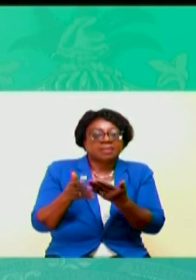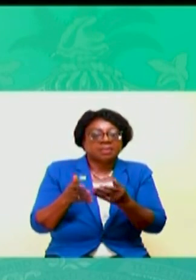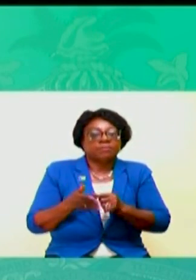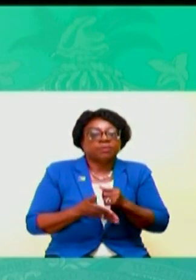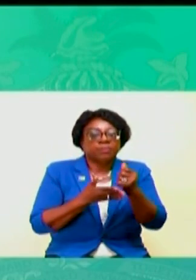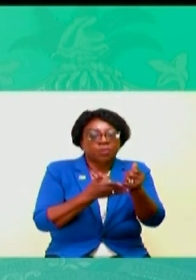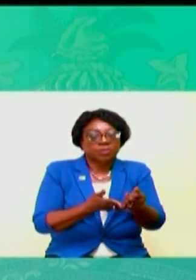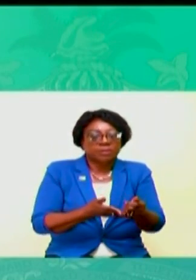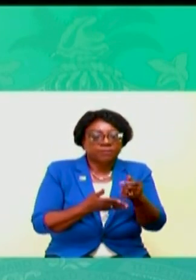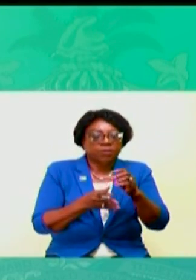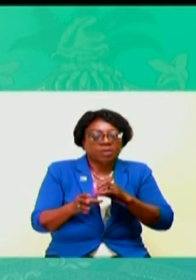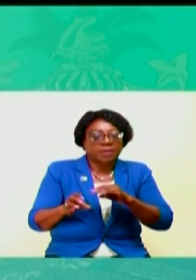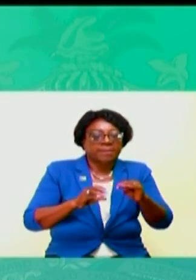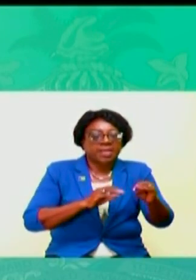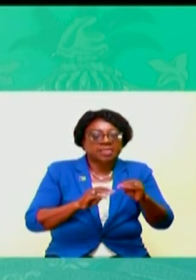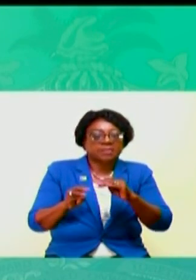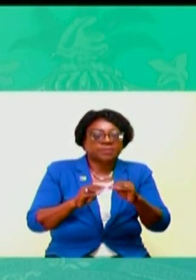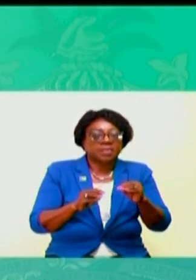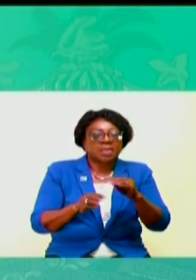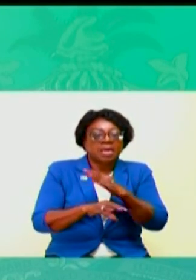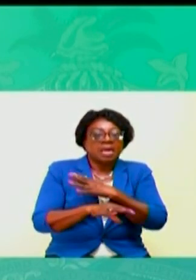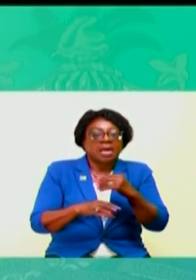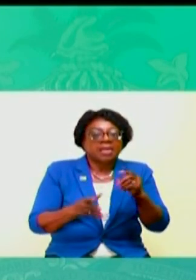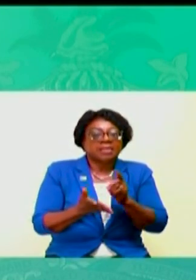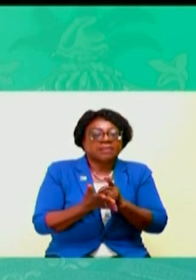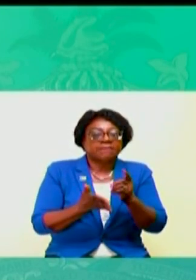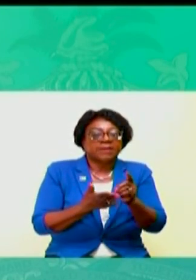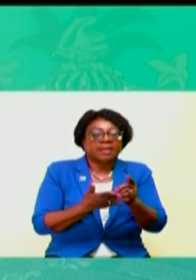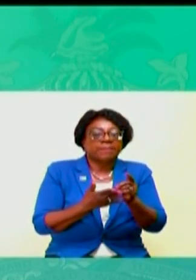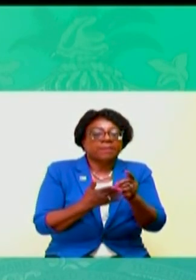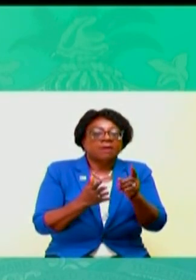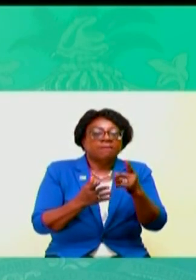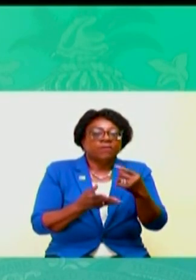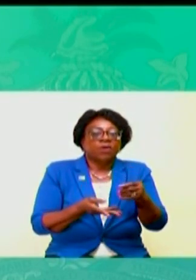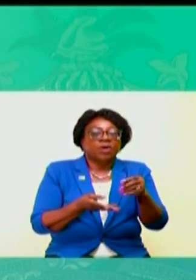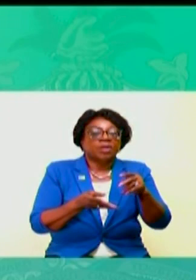the management and develop of the Prince George Wharf and